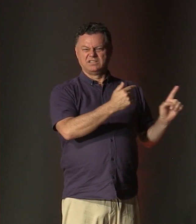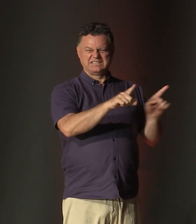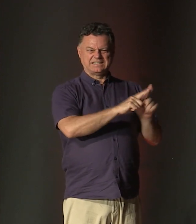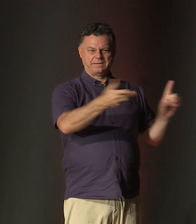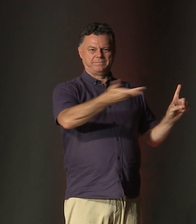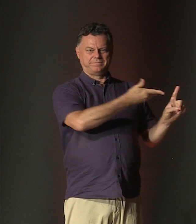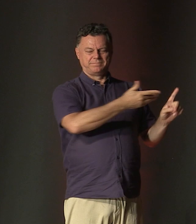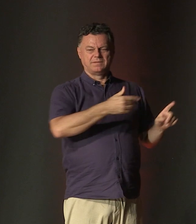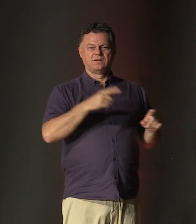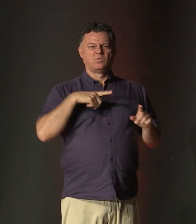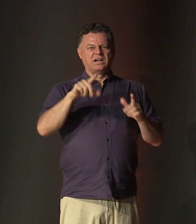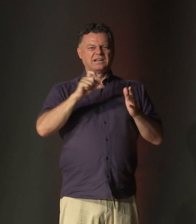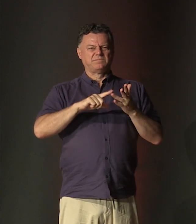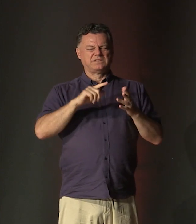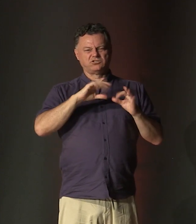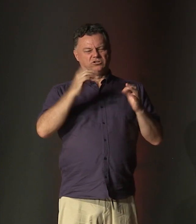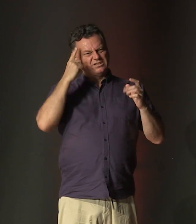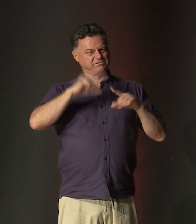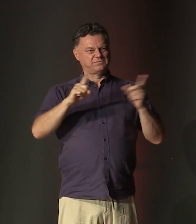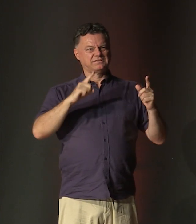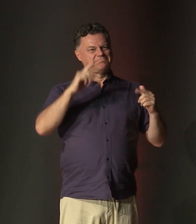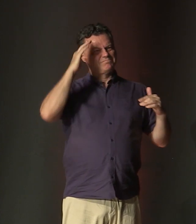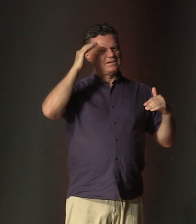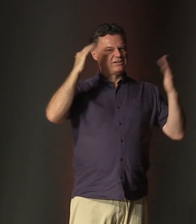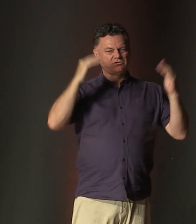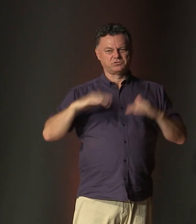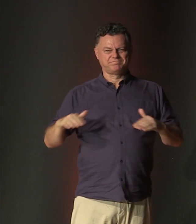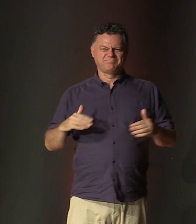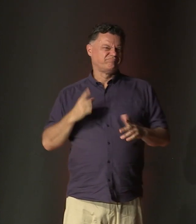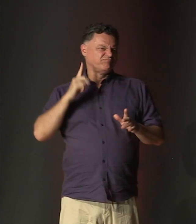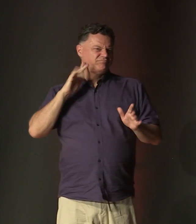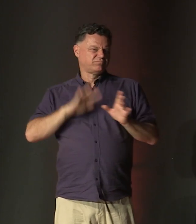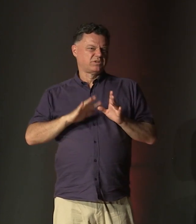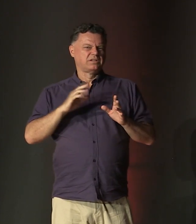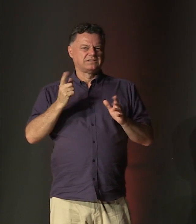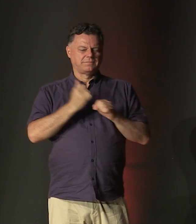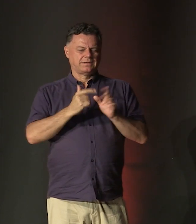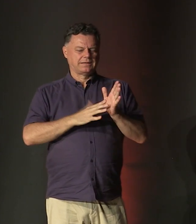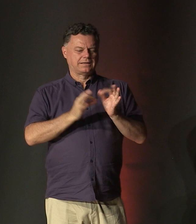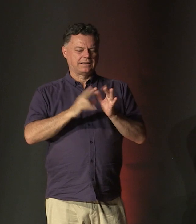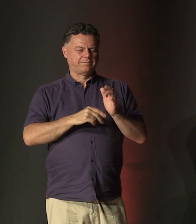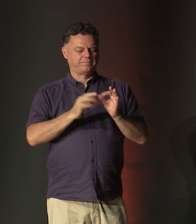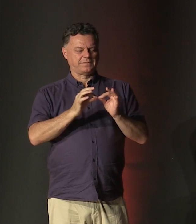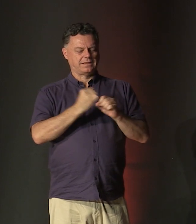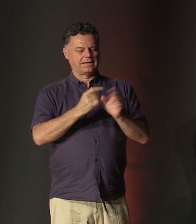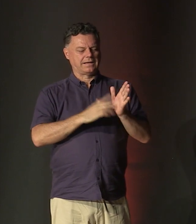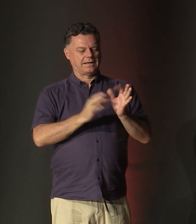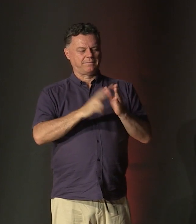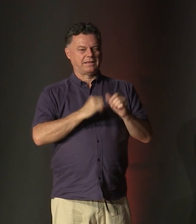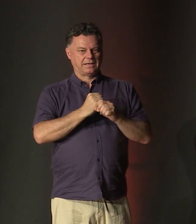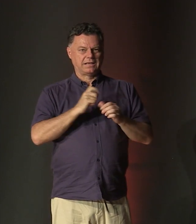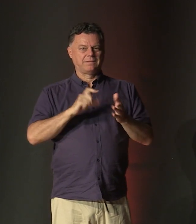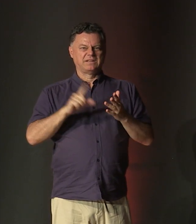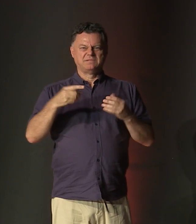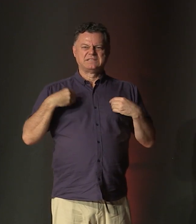children. A number of years ago, some gambling companies got themselves in quite hot water